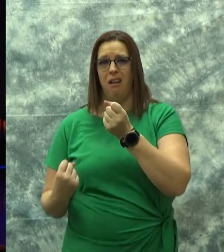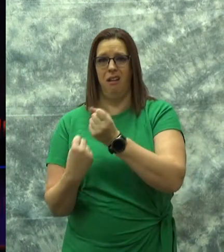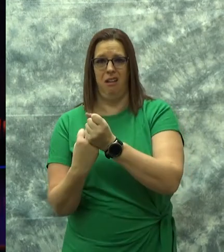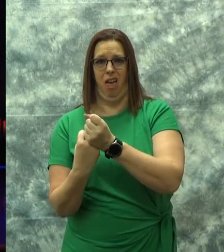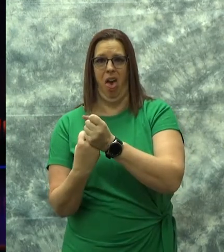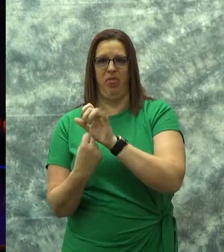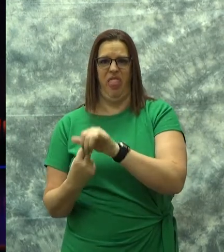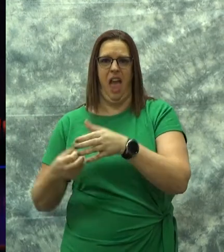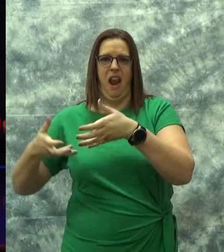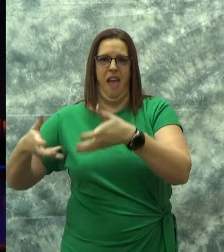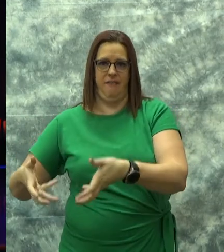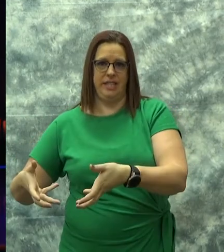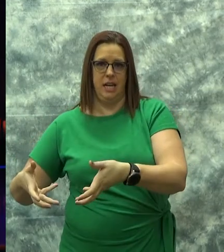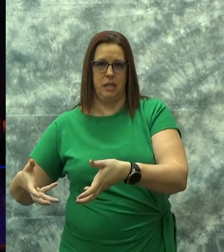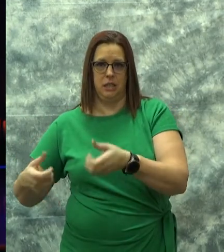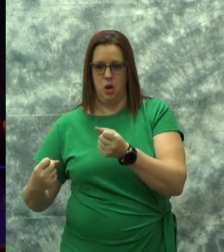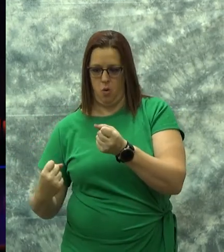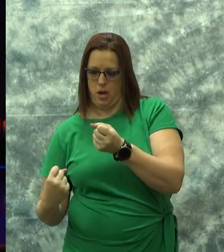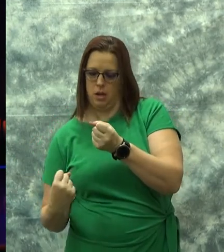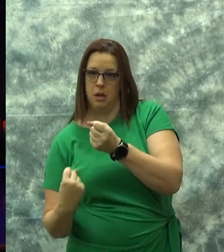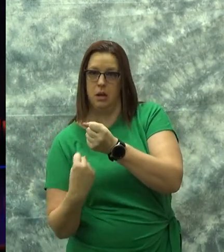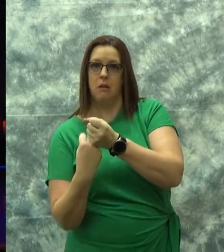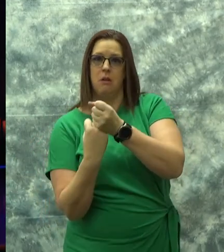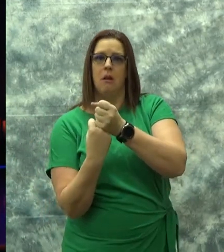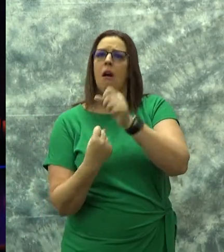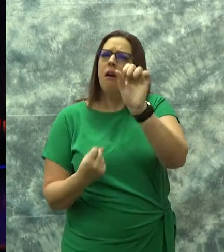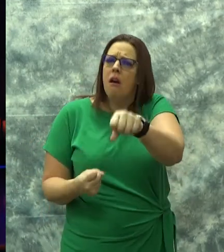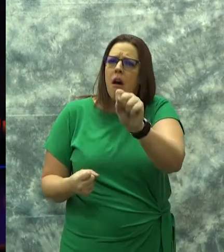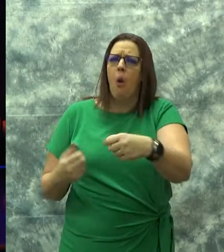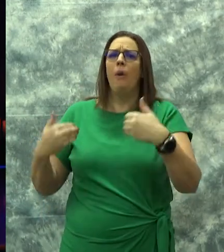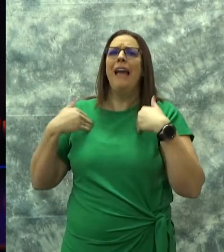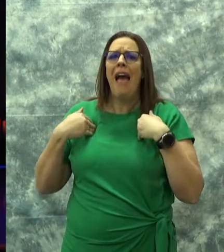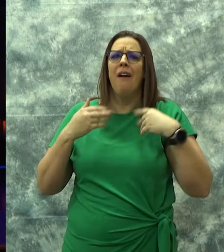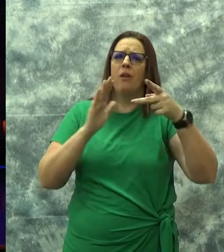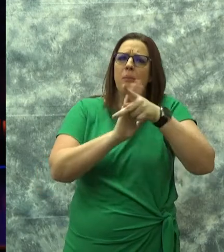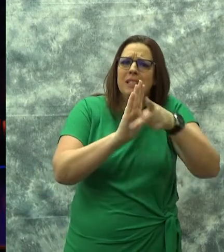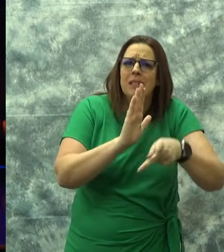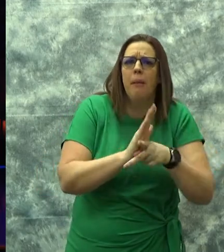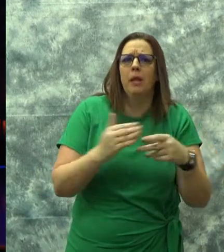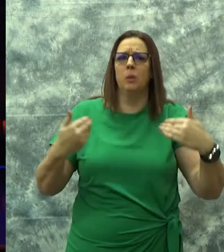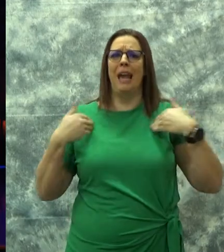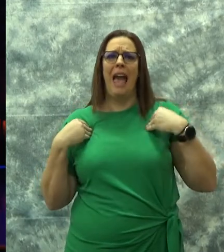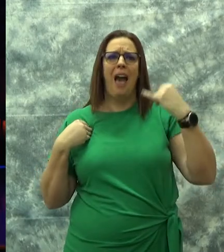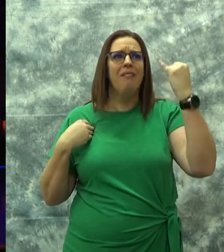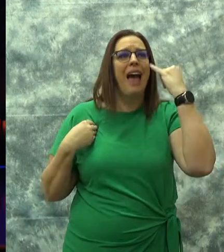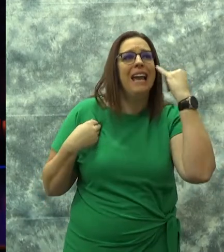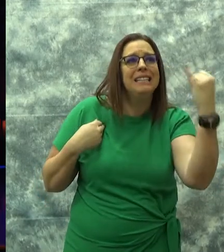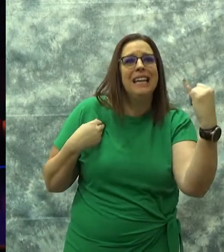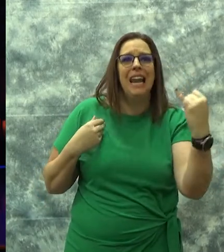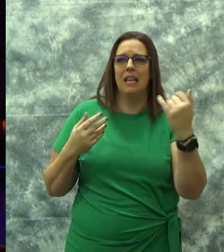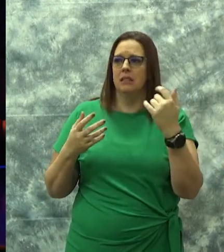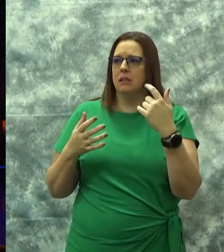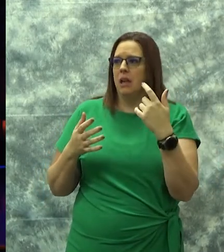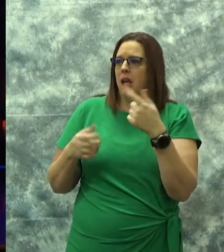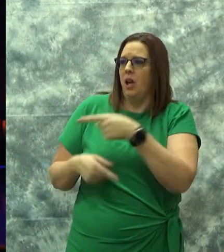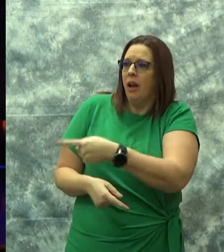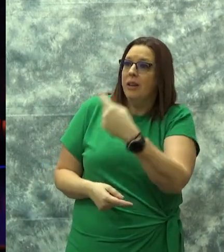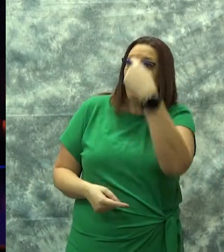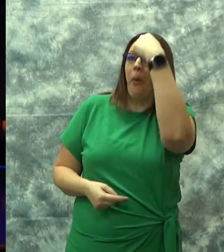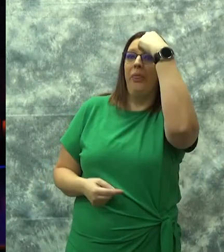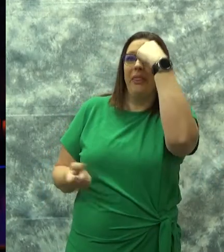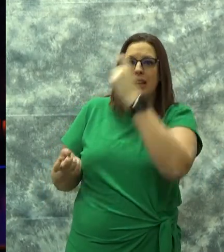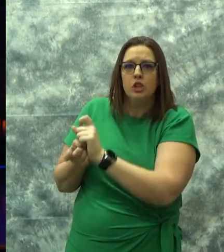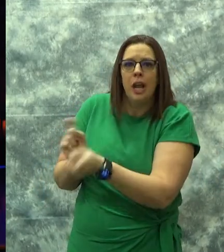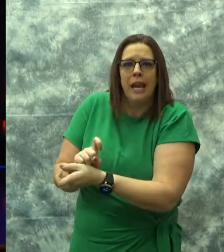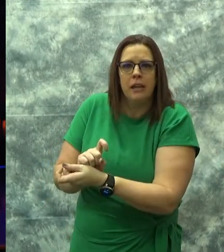that heaviness. And yes, we do have principles and ideas and abilities to help people think new thoughts.